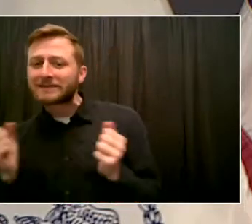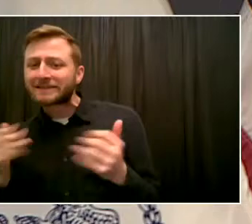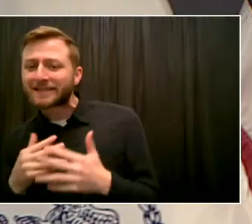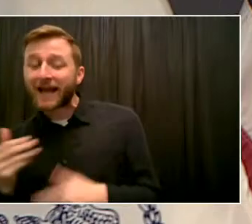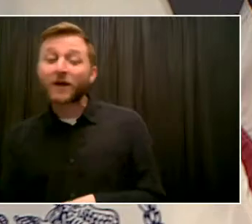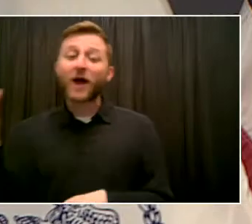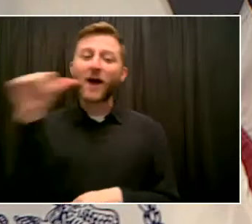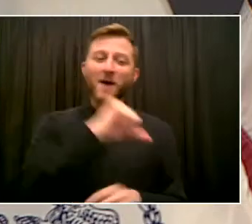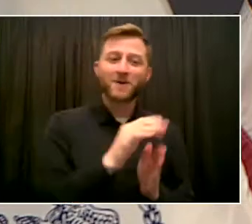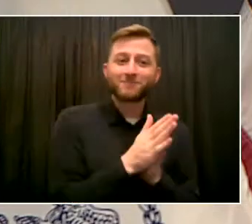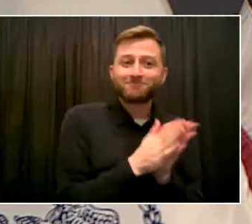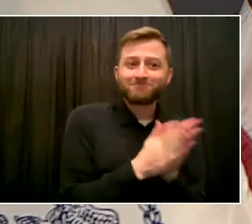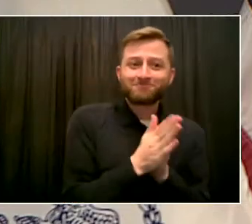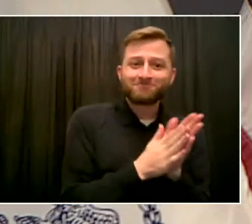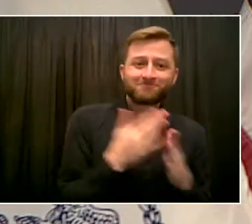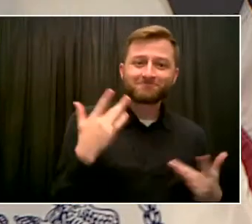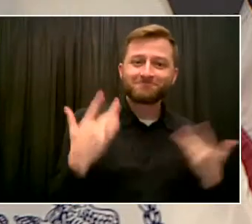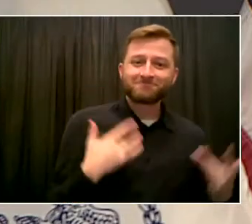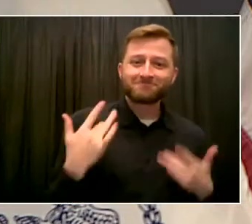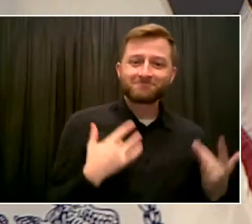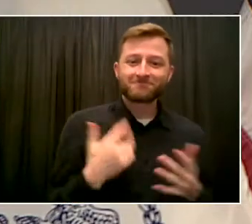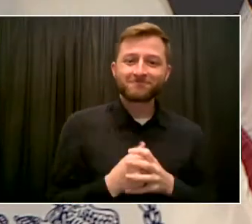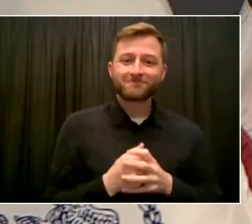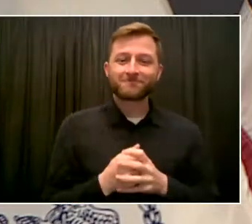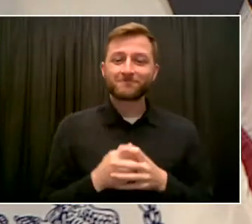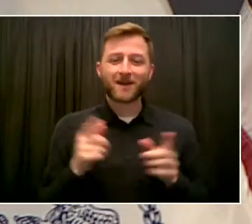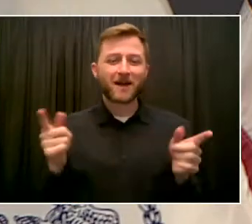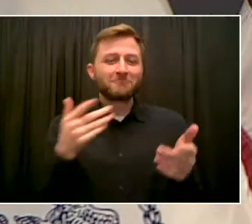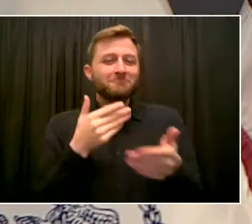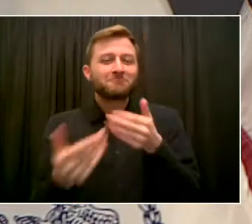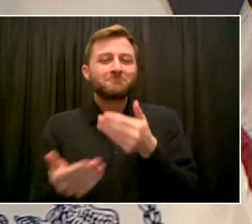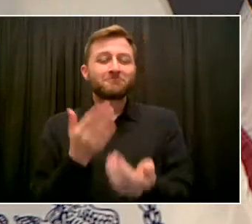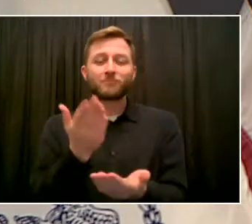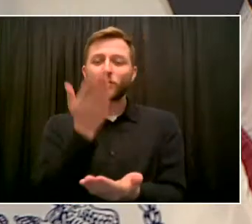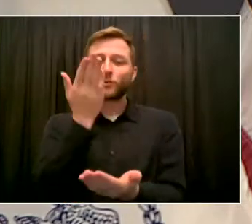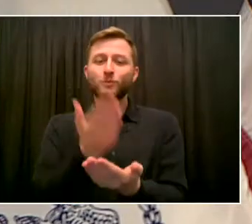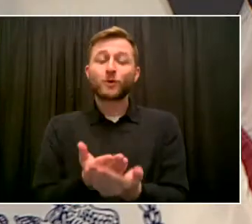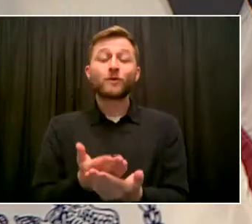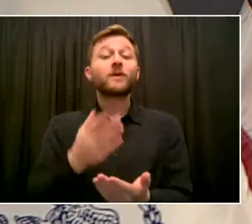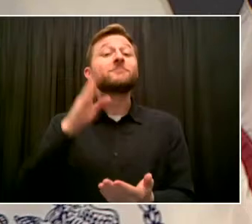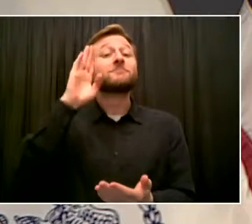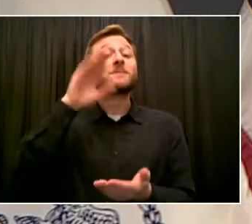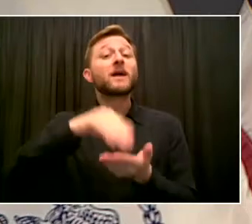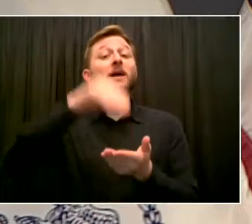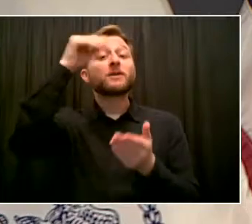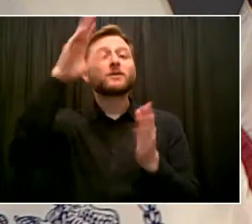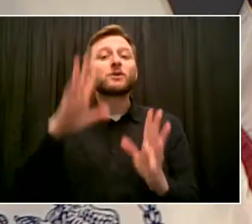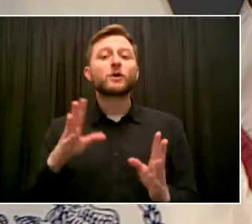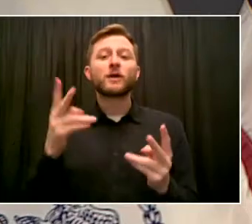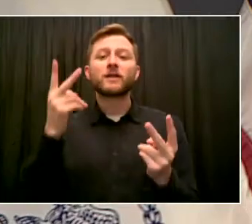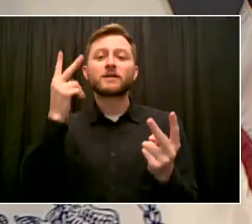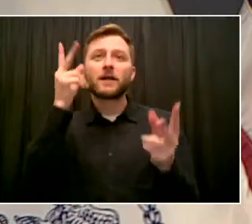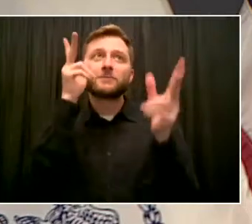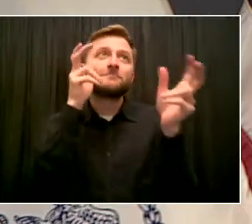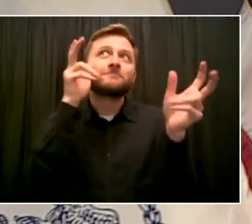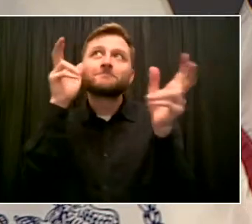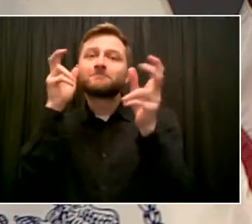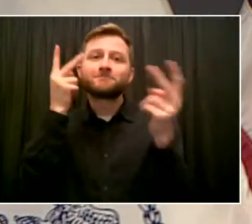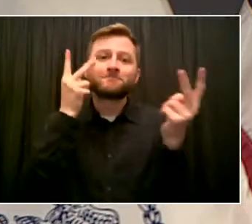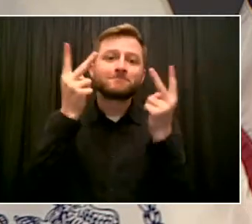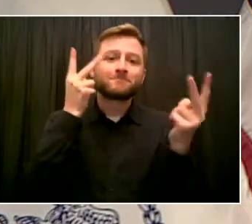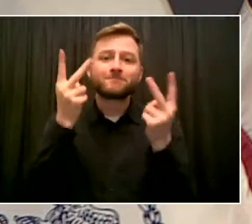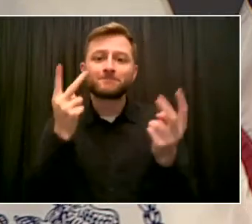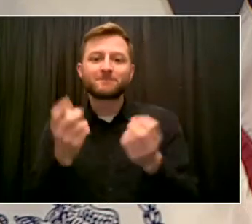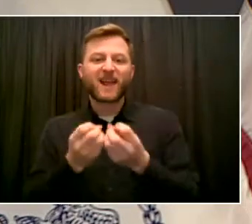what's clear is kids really perceive a lot. I can say as a parent, I was always amazed, even in the youngest years, what my kids were